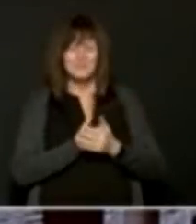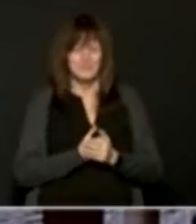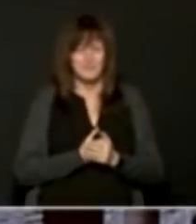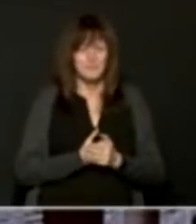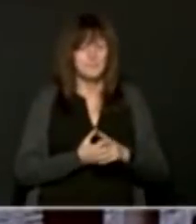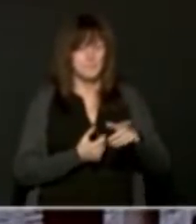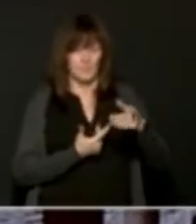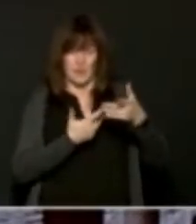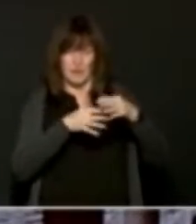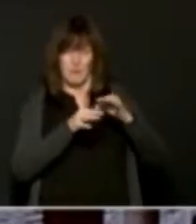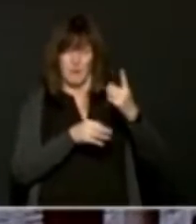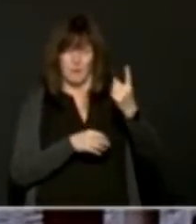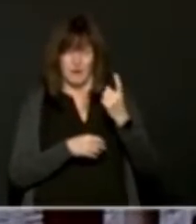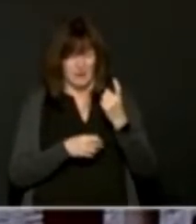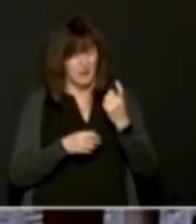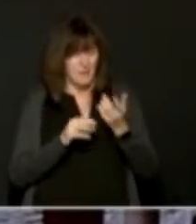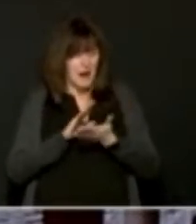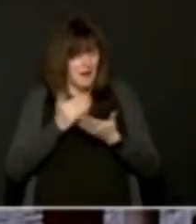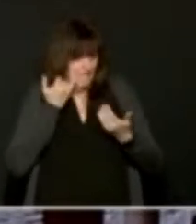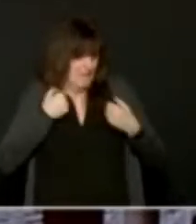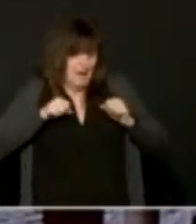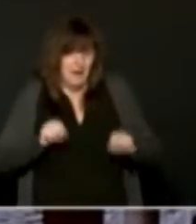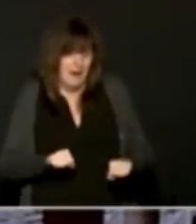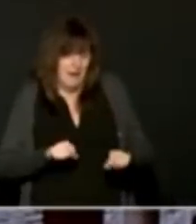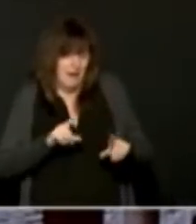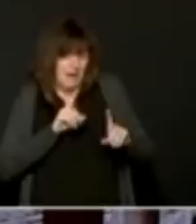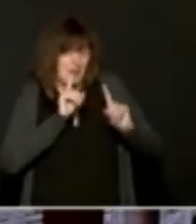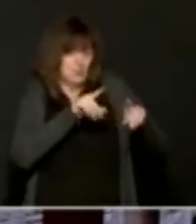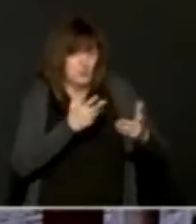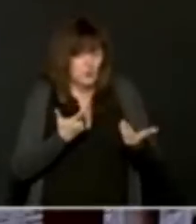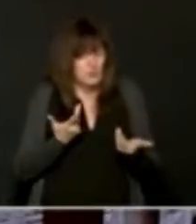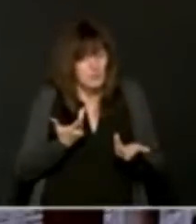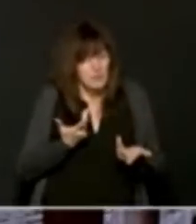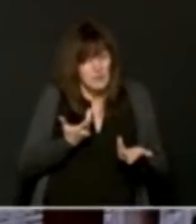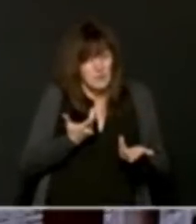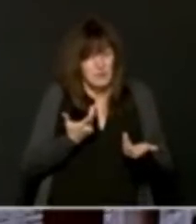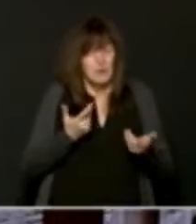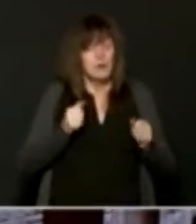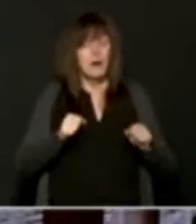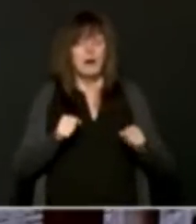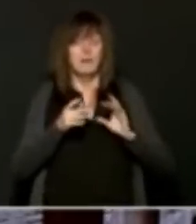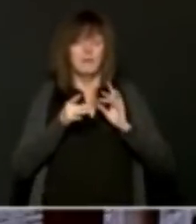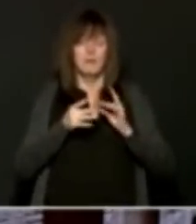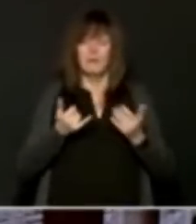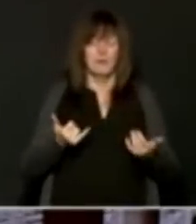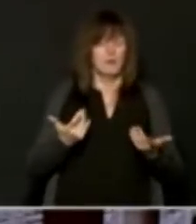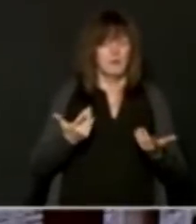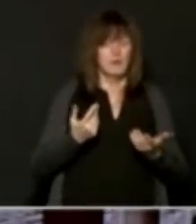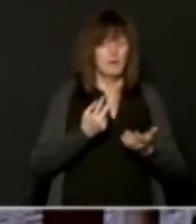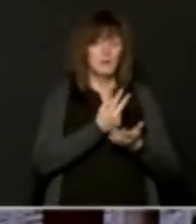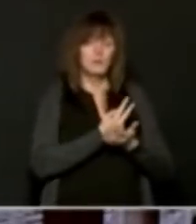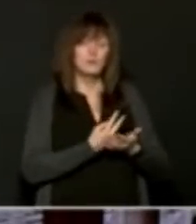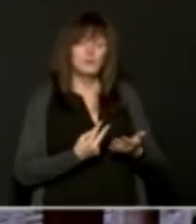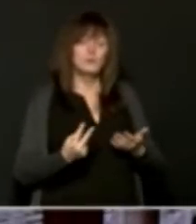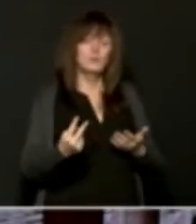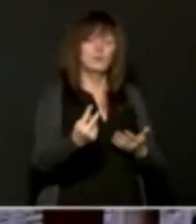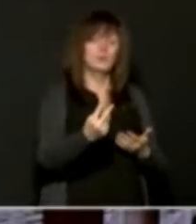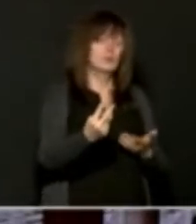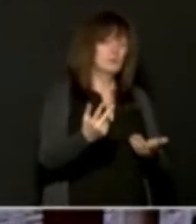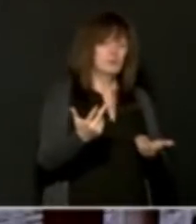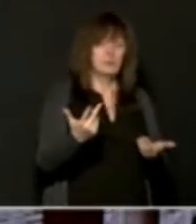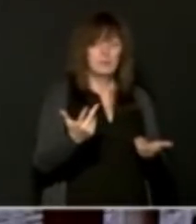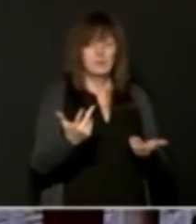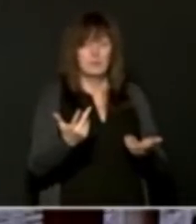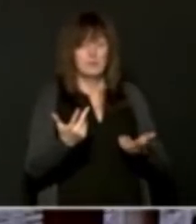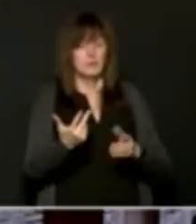But what I can say is today is 2 weeks before 2 weeks from now, obviously. And the